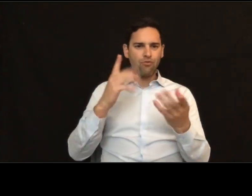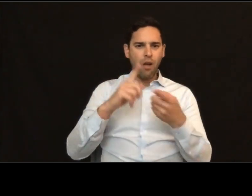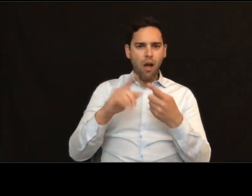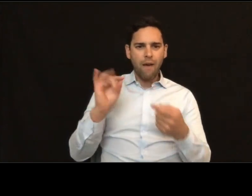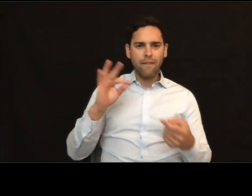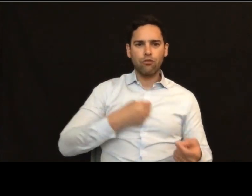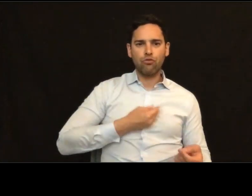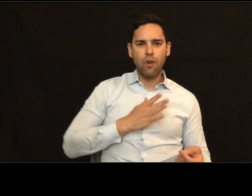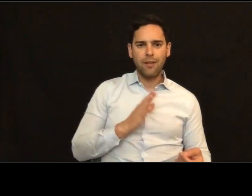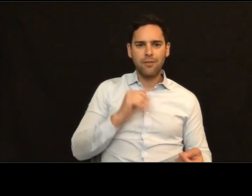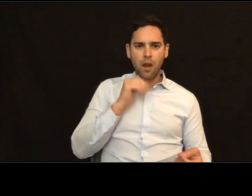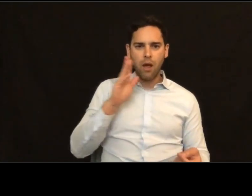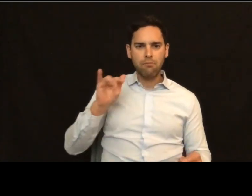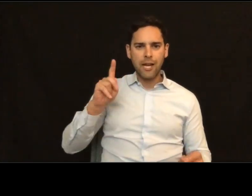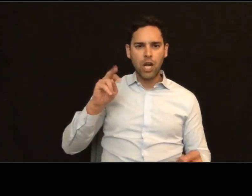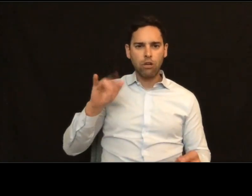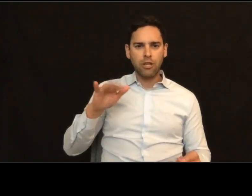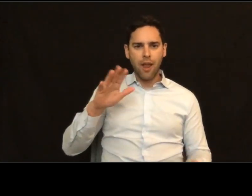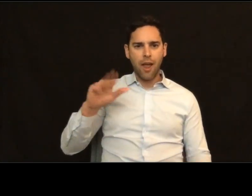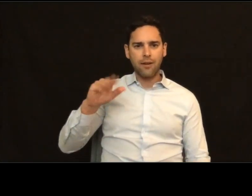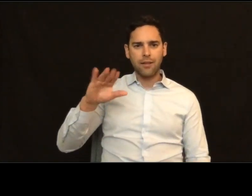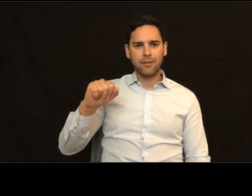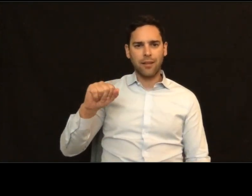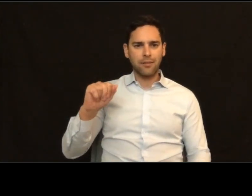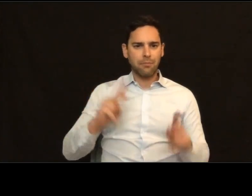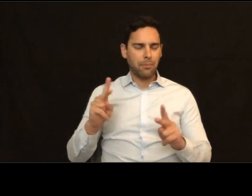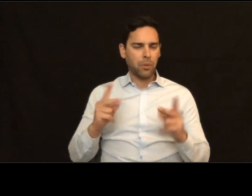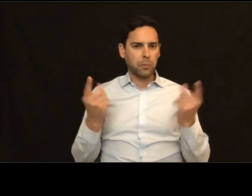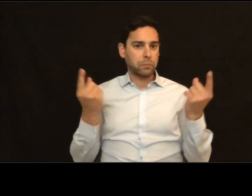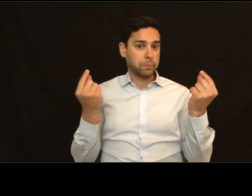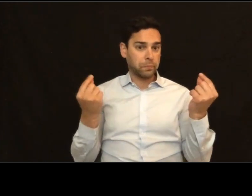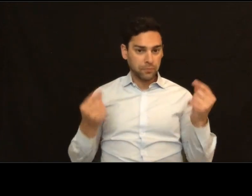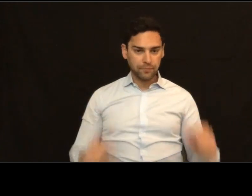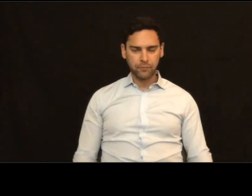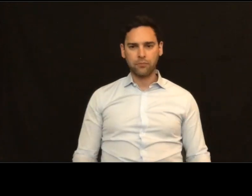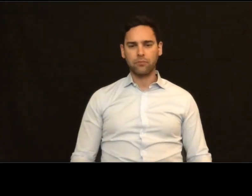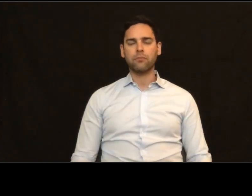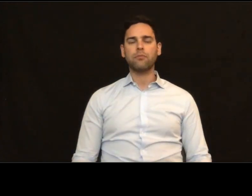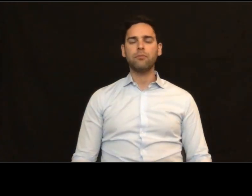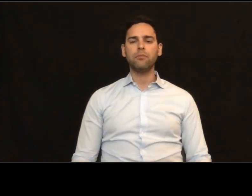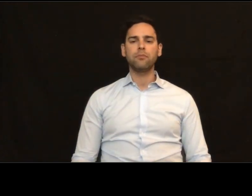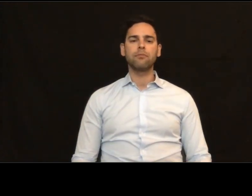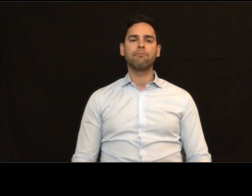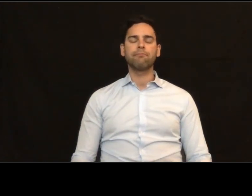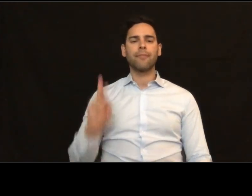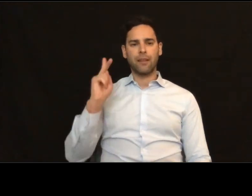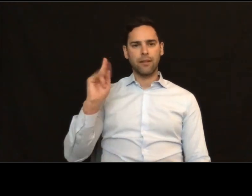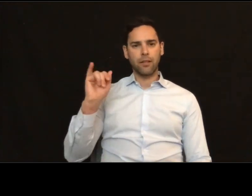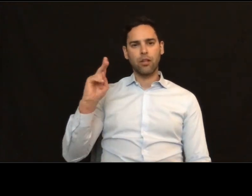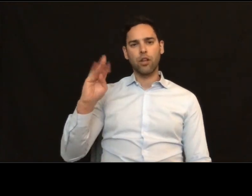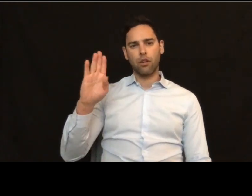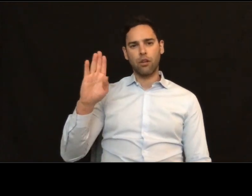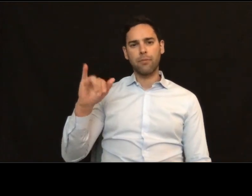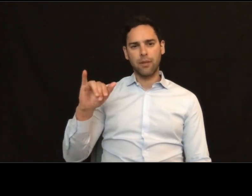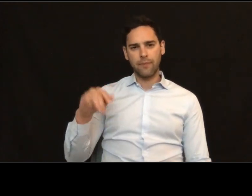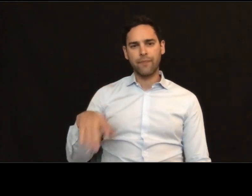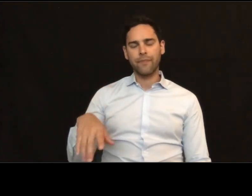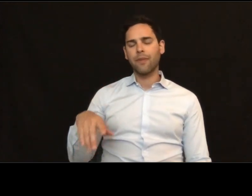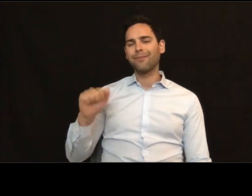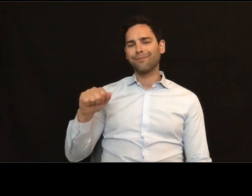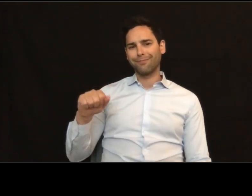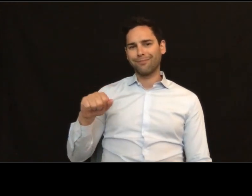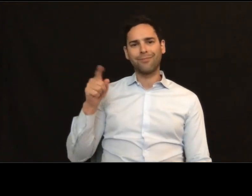analysis? Yeah, so I have a couple answers to that. One of them is that Lal Zimin has been sort of doing really